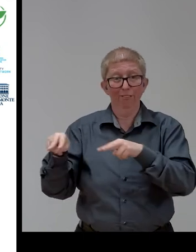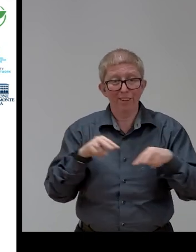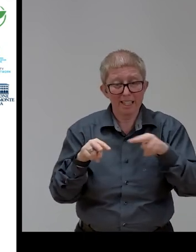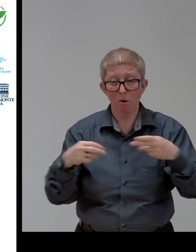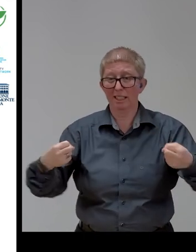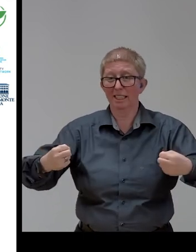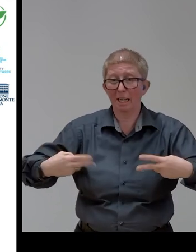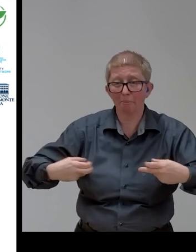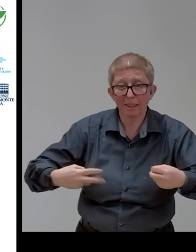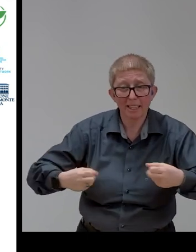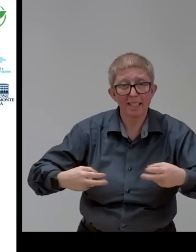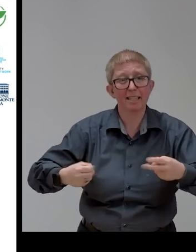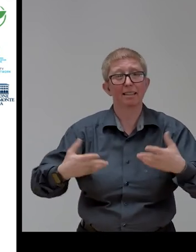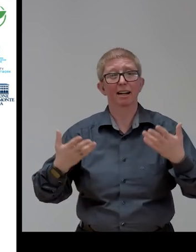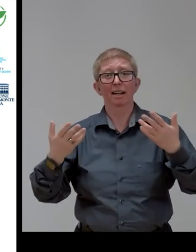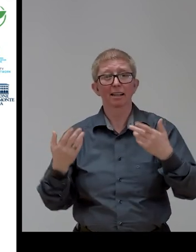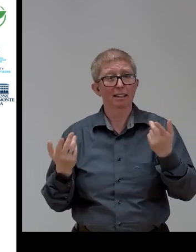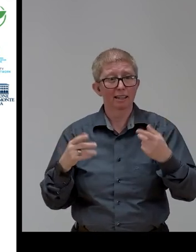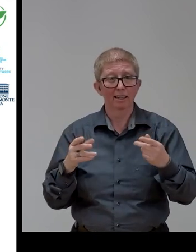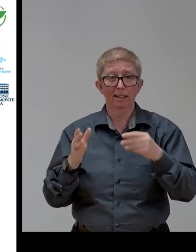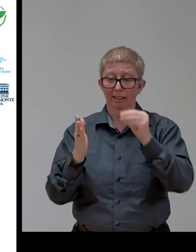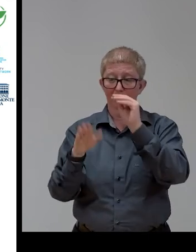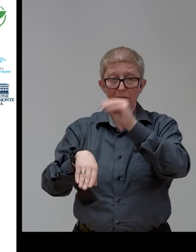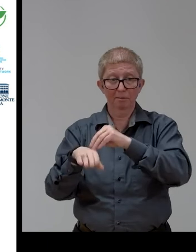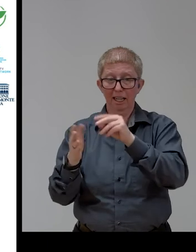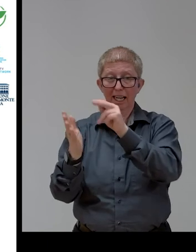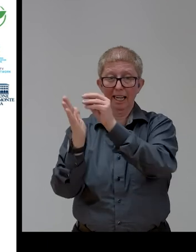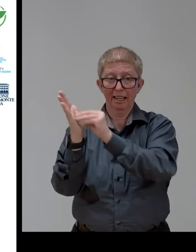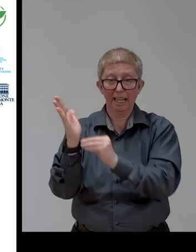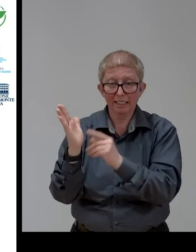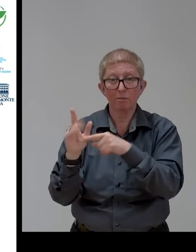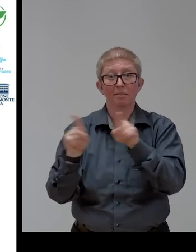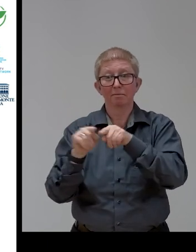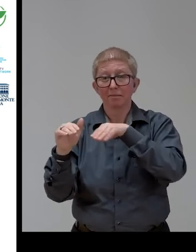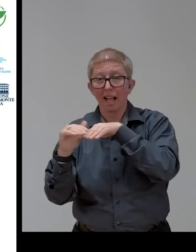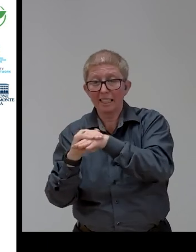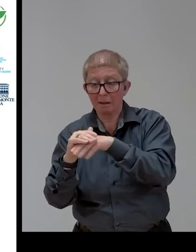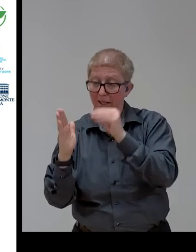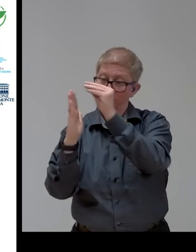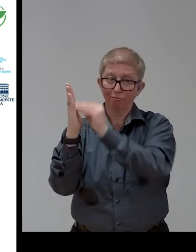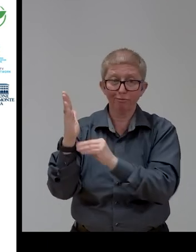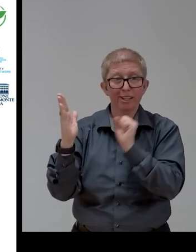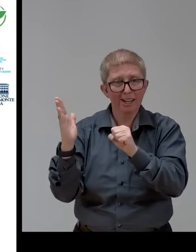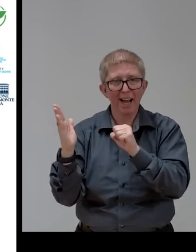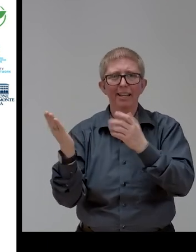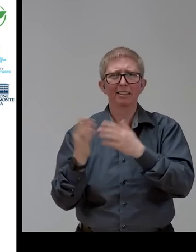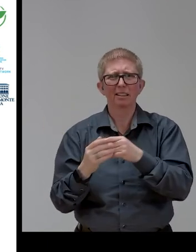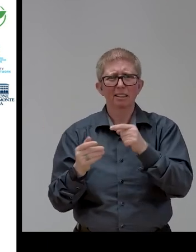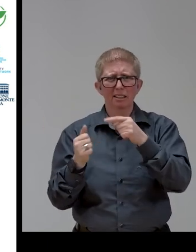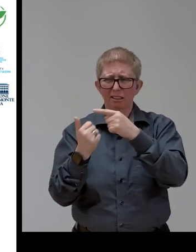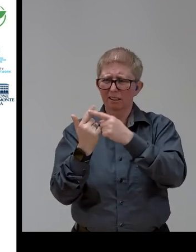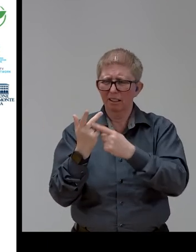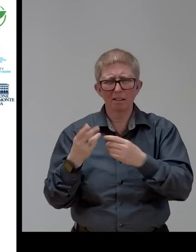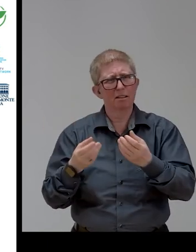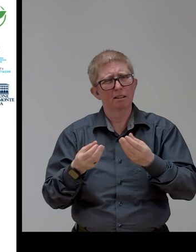The registration form has to be accessible, and you need to reach as much as information you